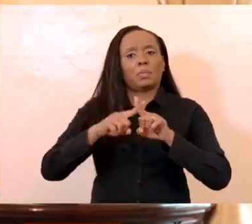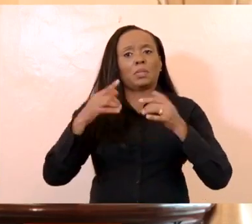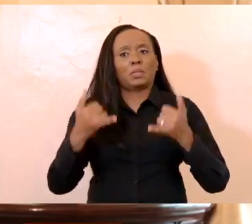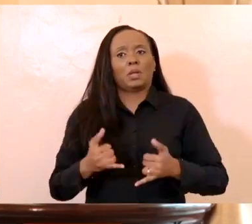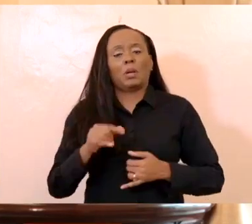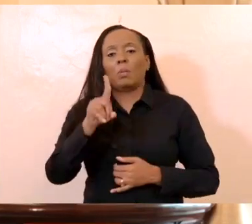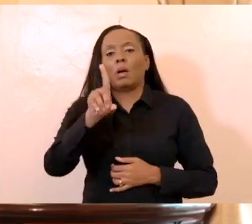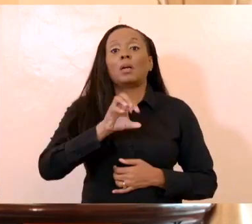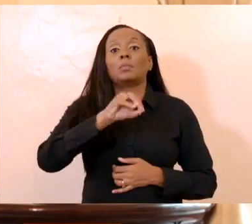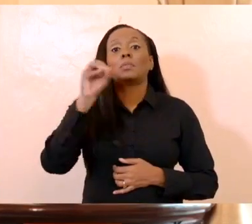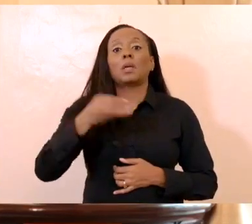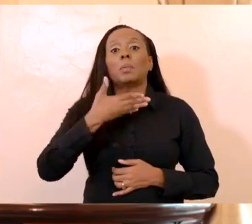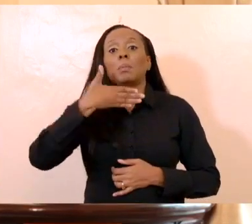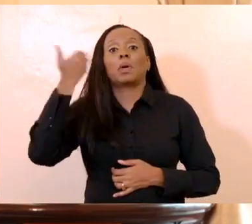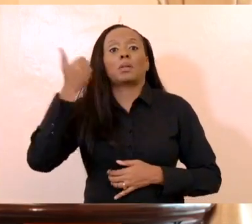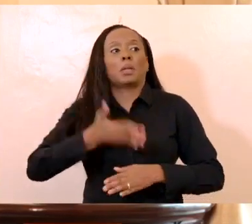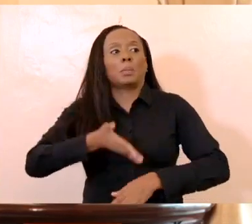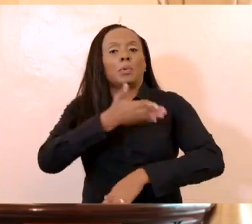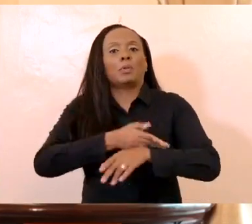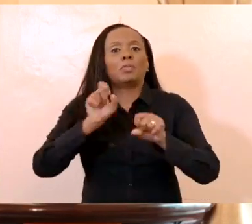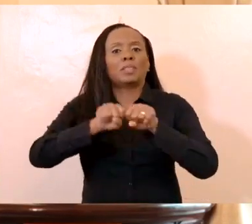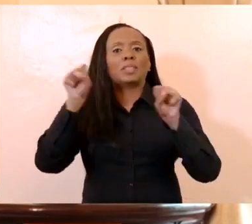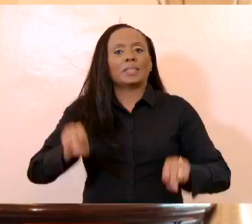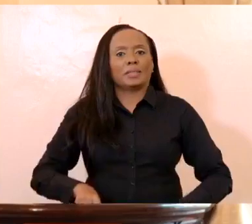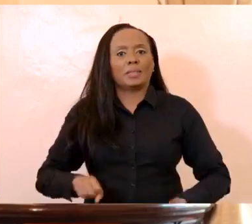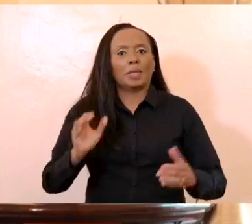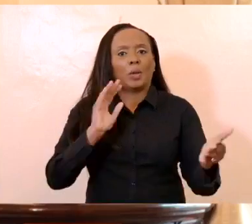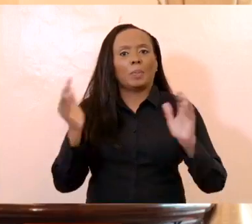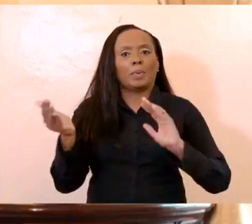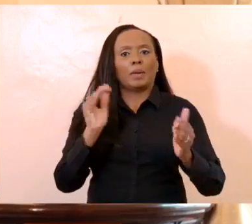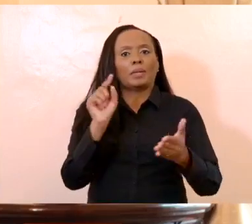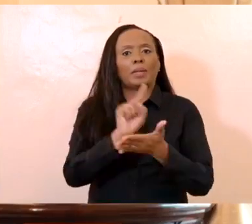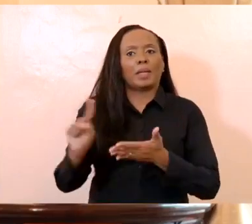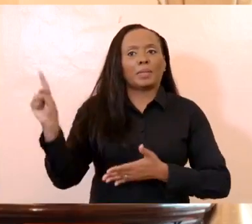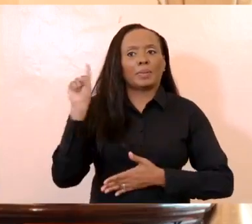100% of a better situation that we had 1 week ago. Thank you.